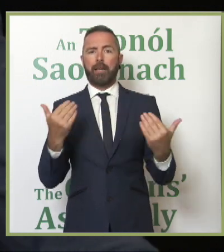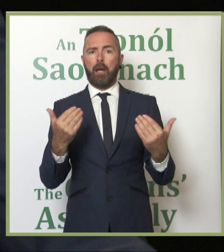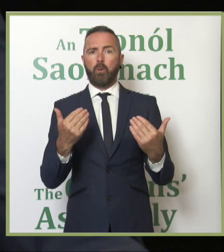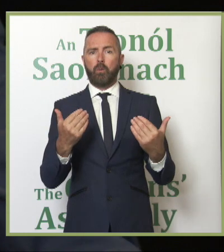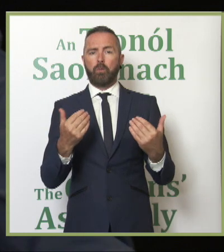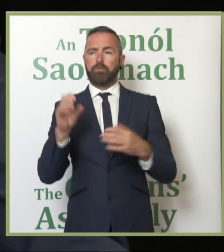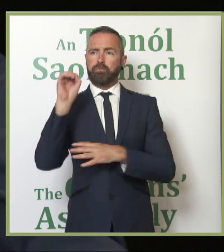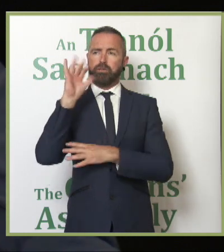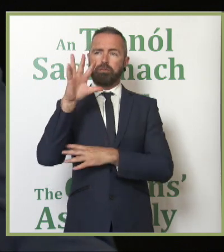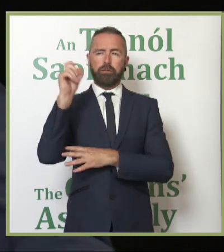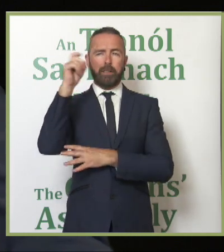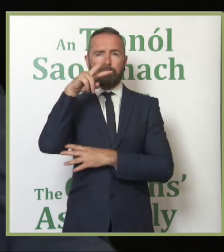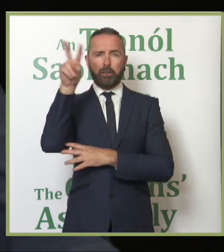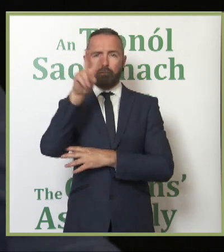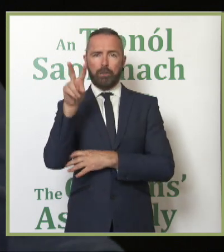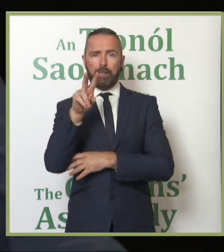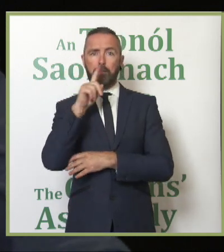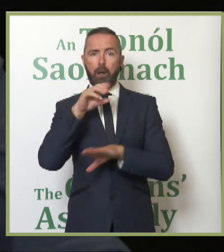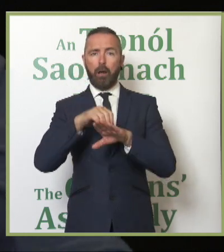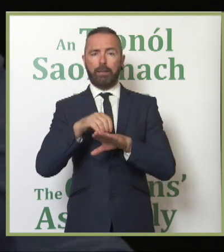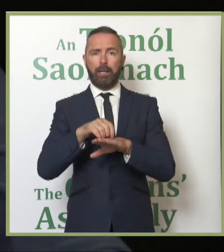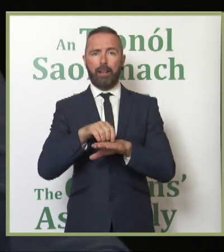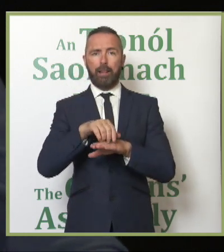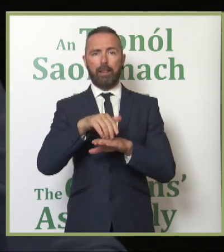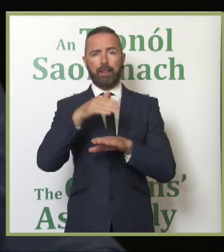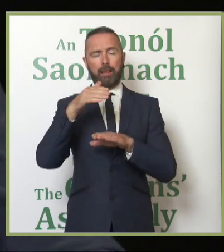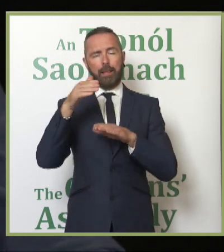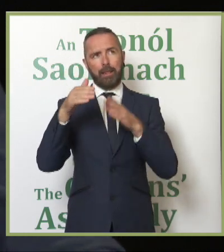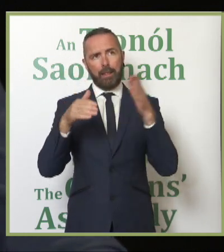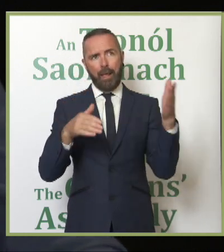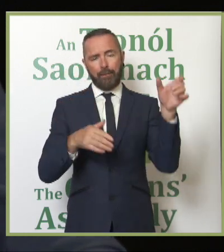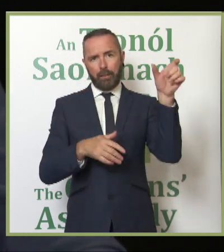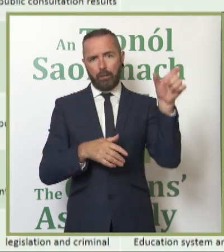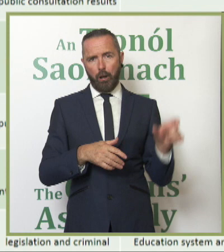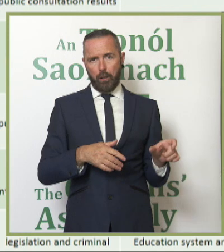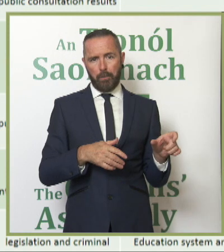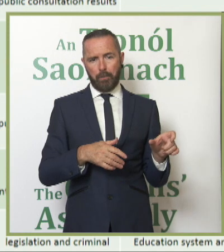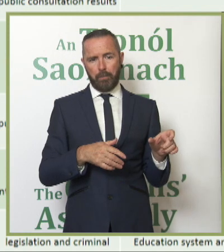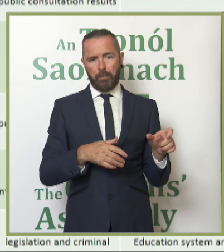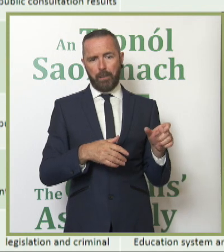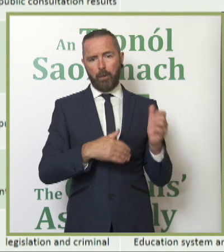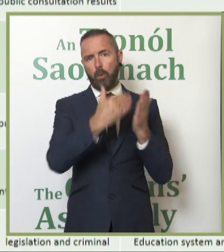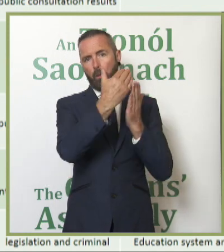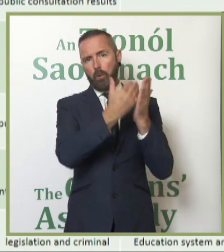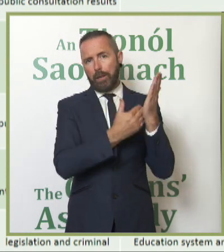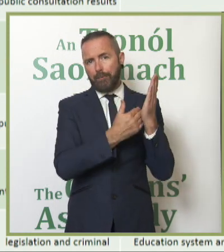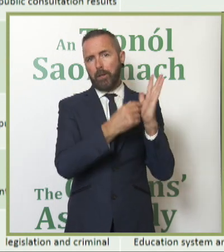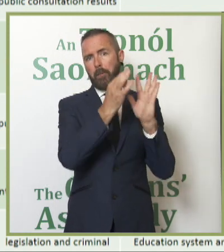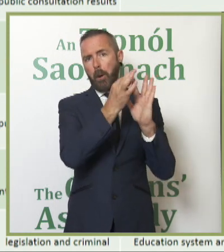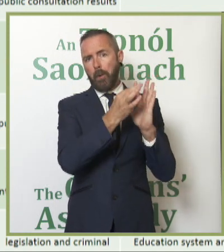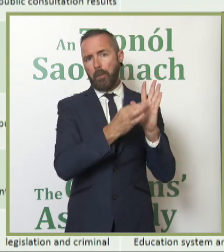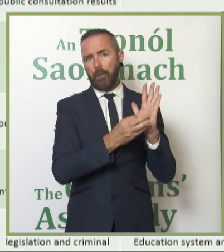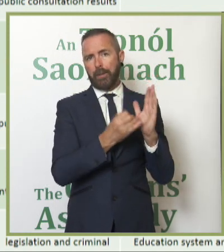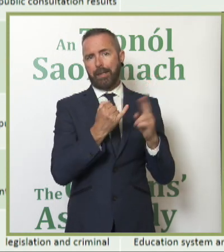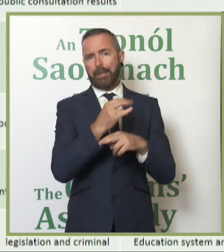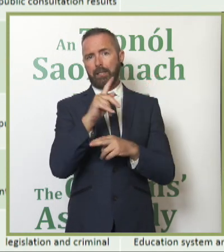we've approached the question is, on the left-hand column, we have listed out all of the different bullet points, if you like, within the terms of